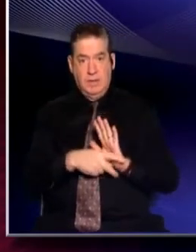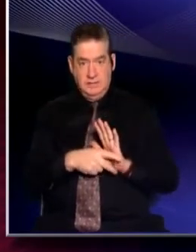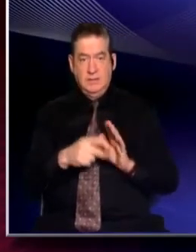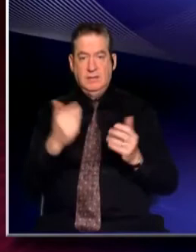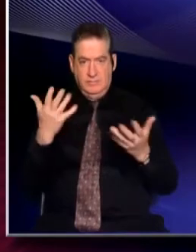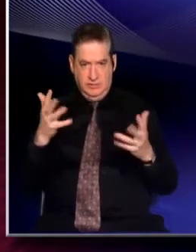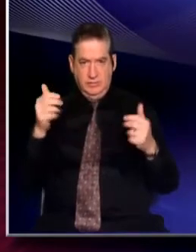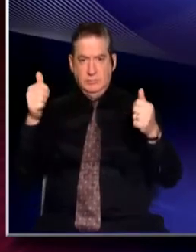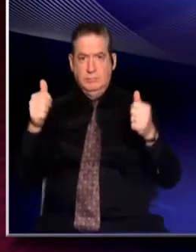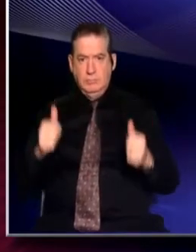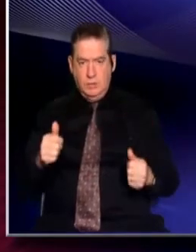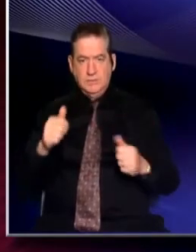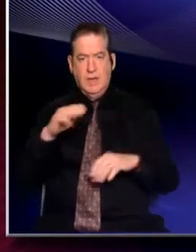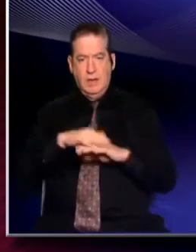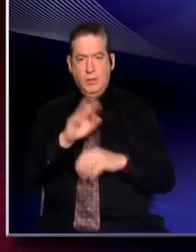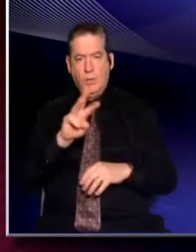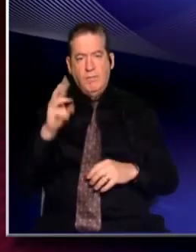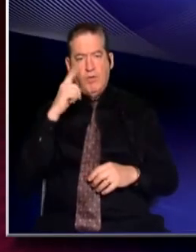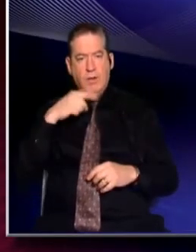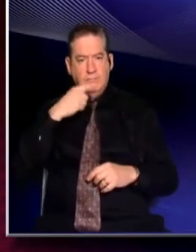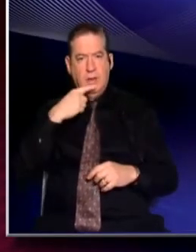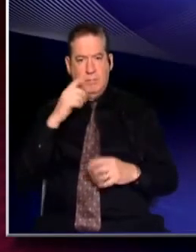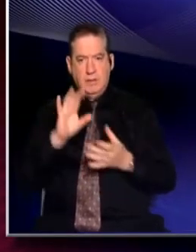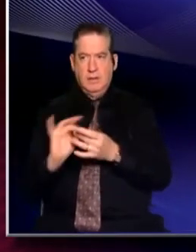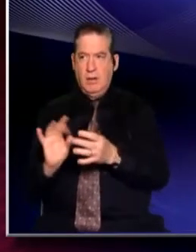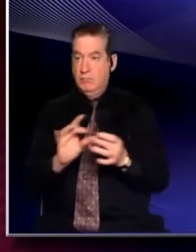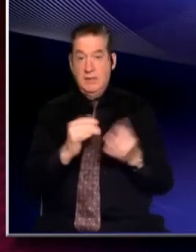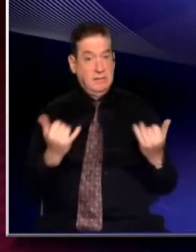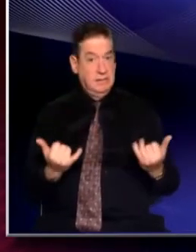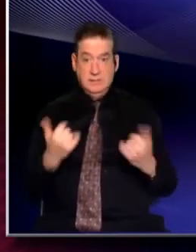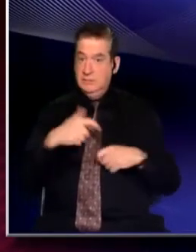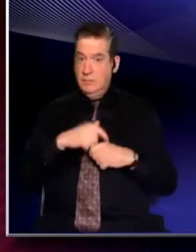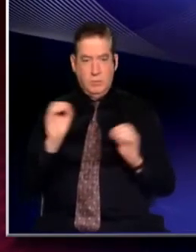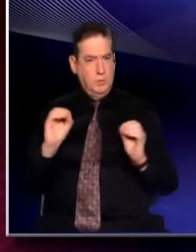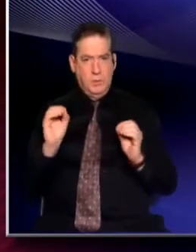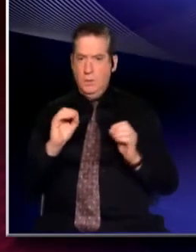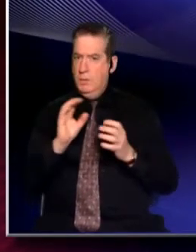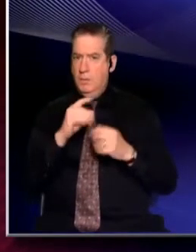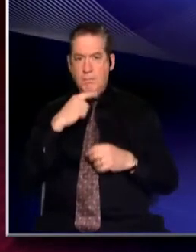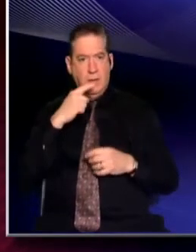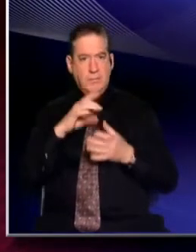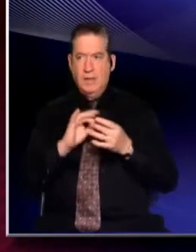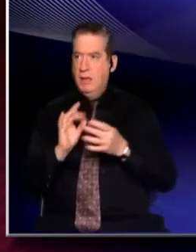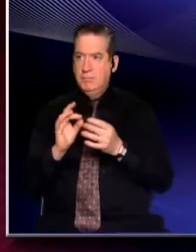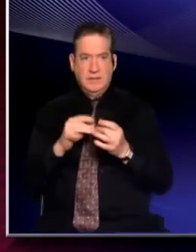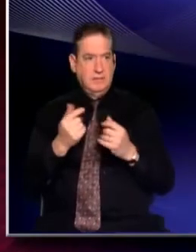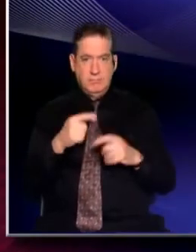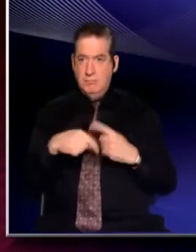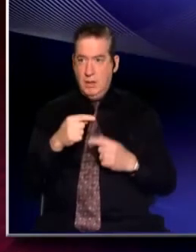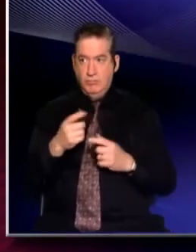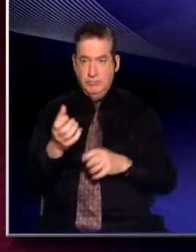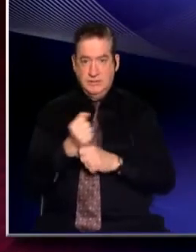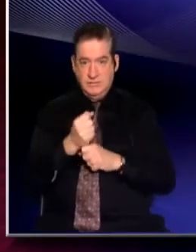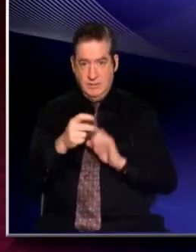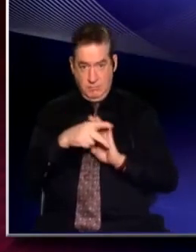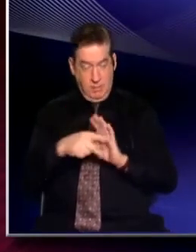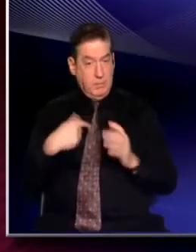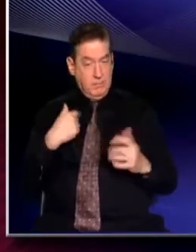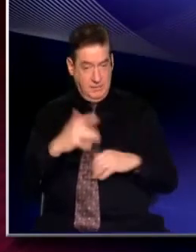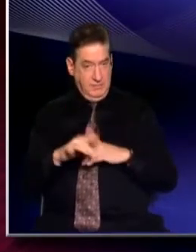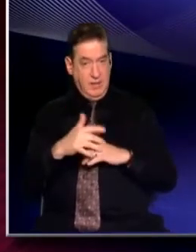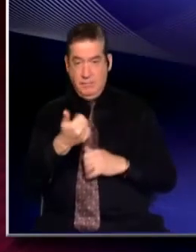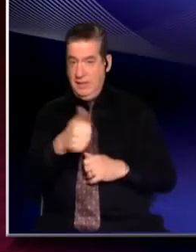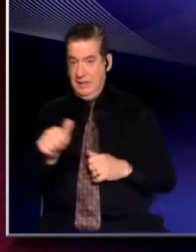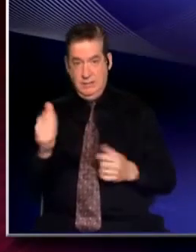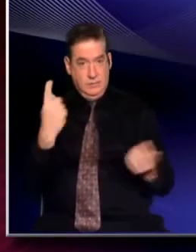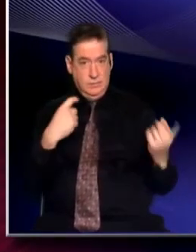the website for public comment. At this time, no public comment has been received regarding the policies. I'm available for any questions you may